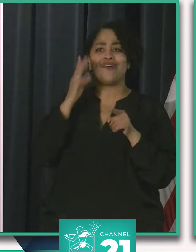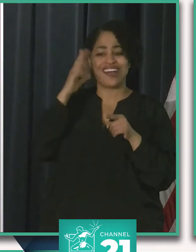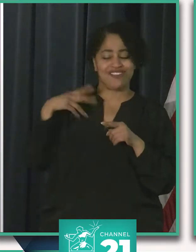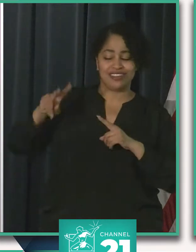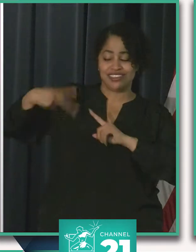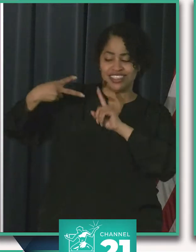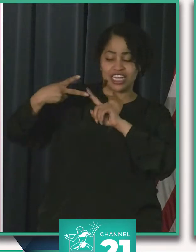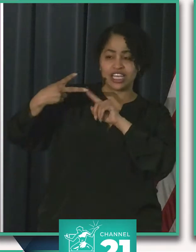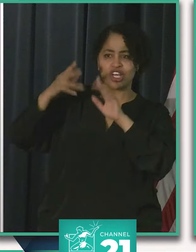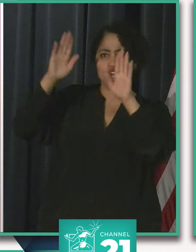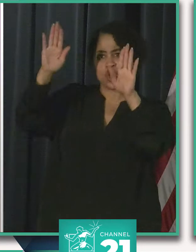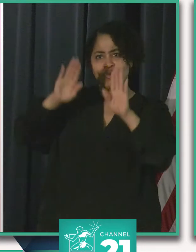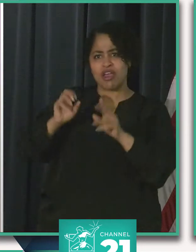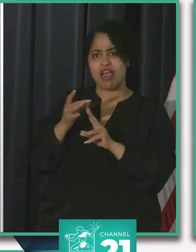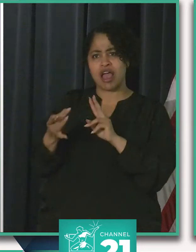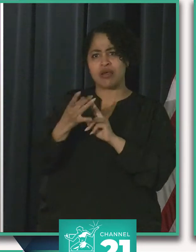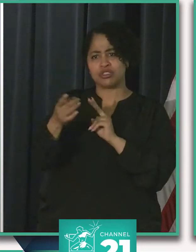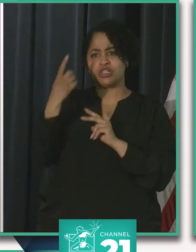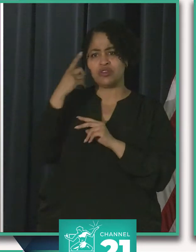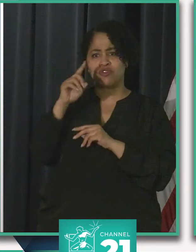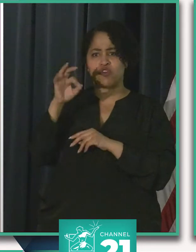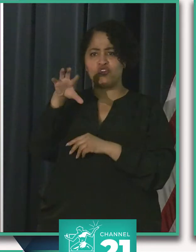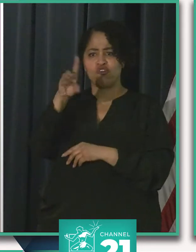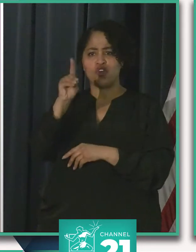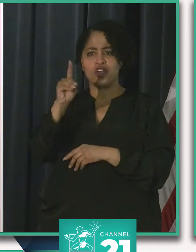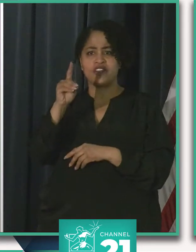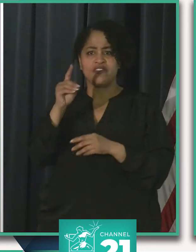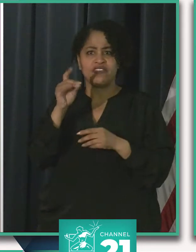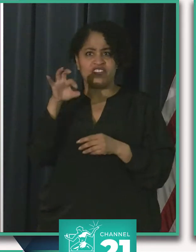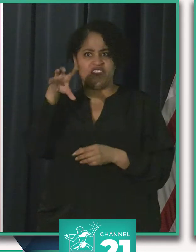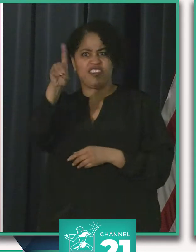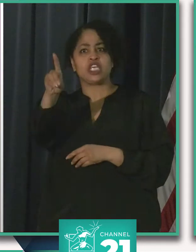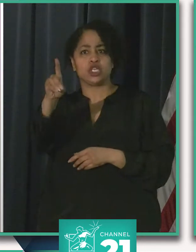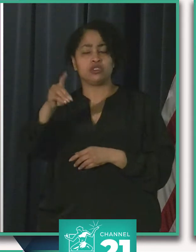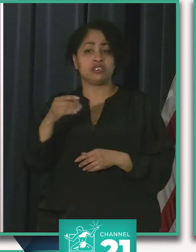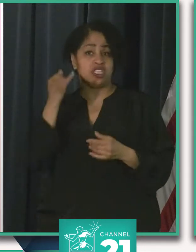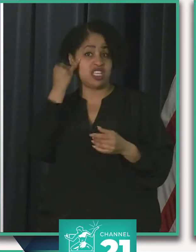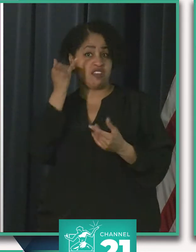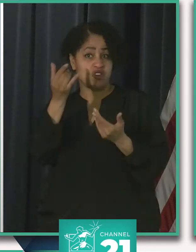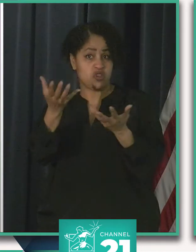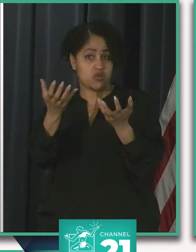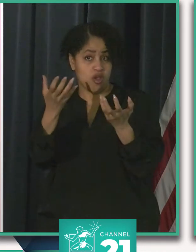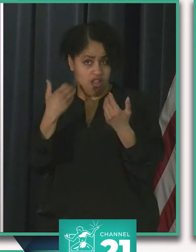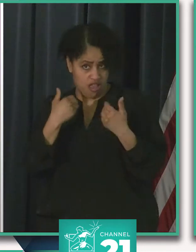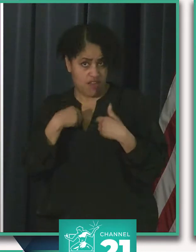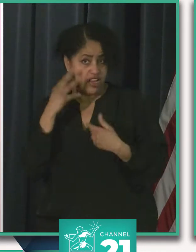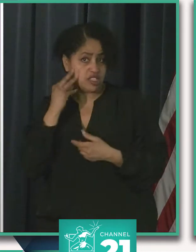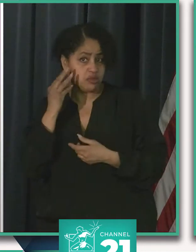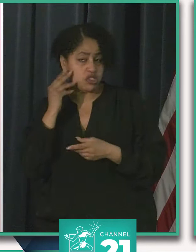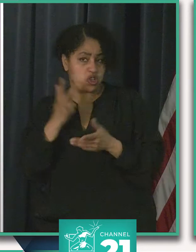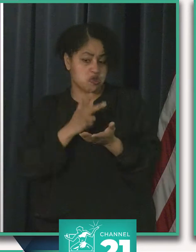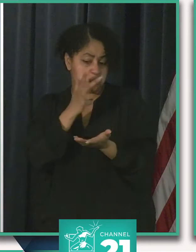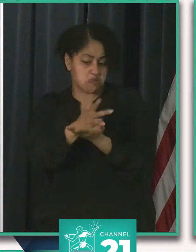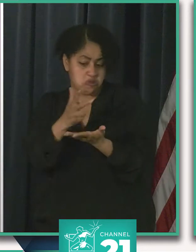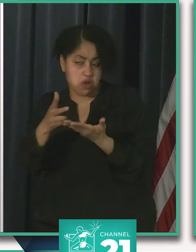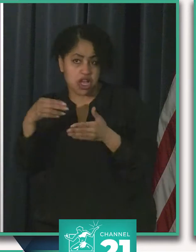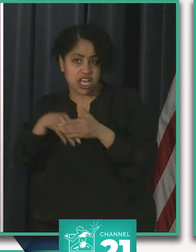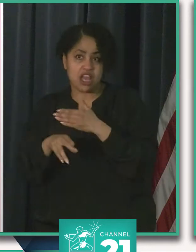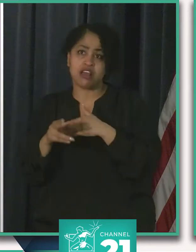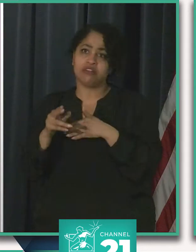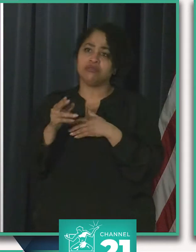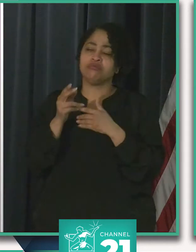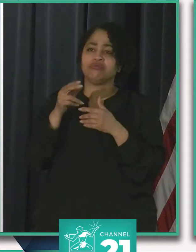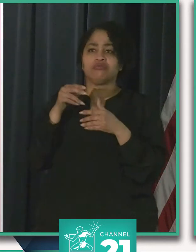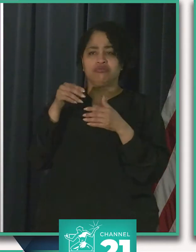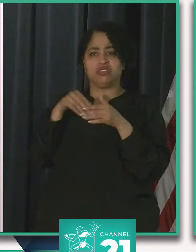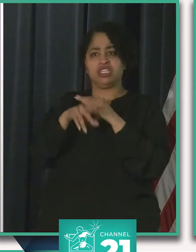great option at Ford Field. And so if you want to have the experience of parking in the parking structure and